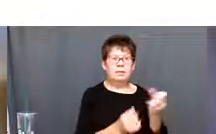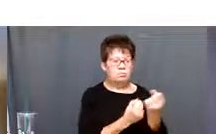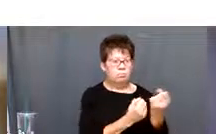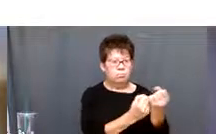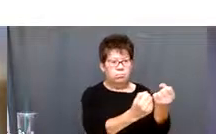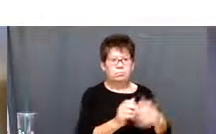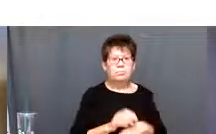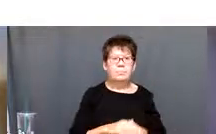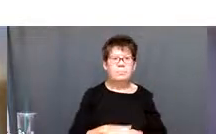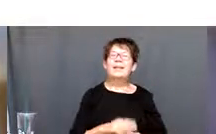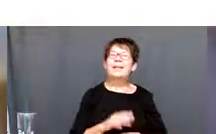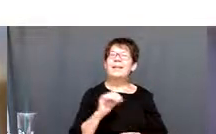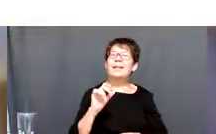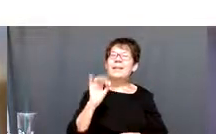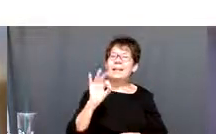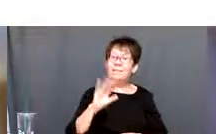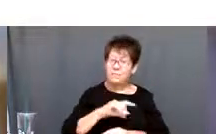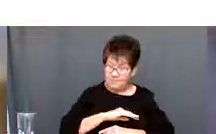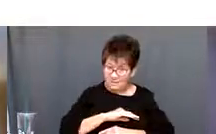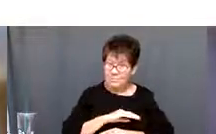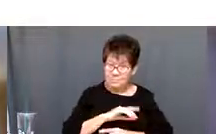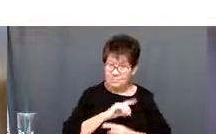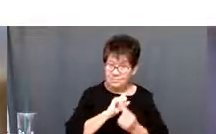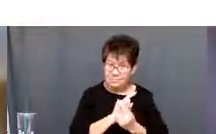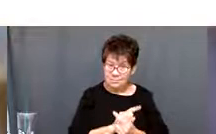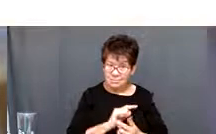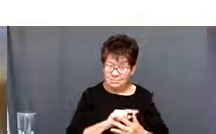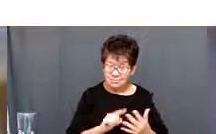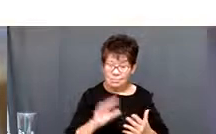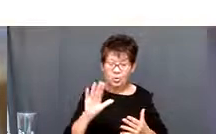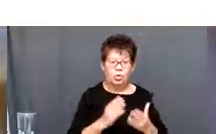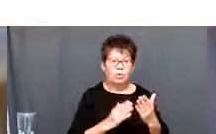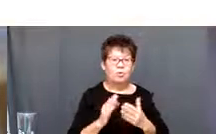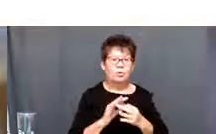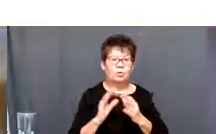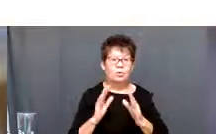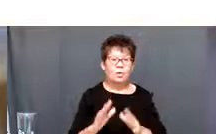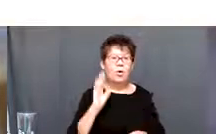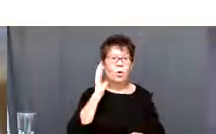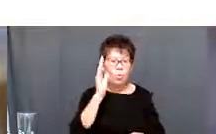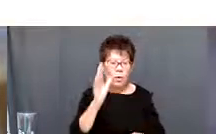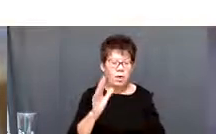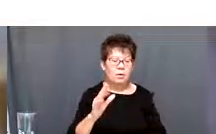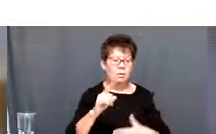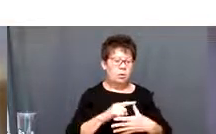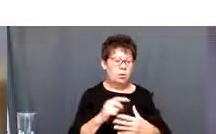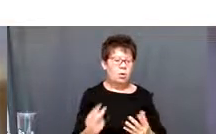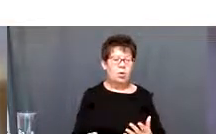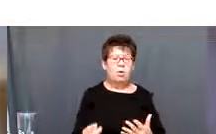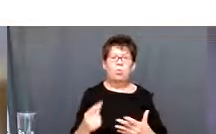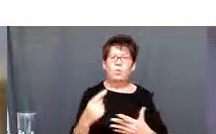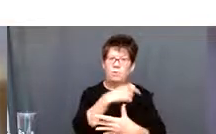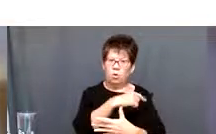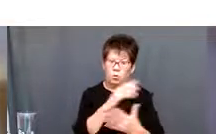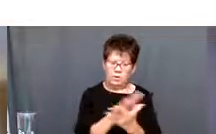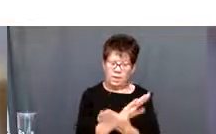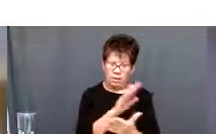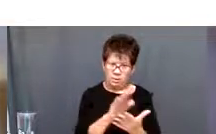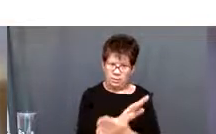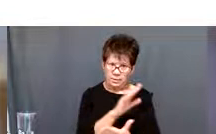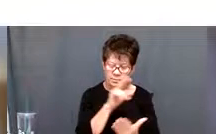And if you're eligible, your service coordinator is going to do the following. We're going to review that TEIS extended option document with you